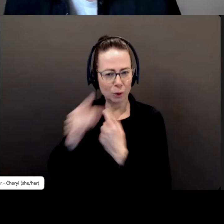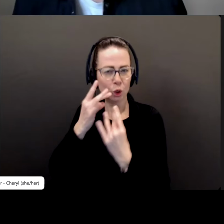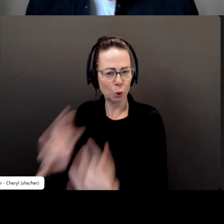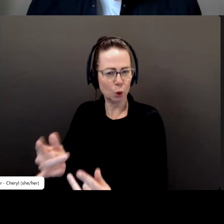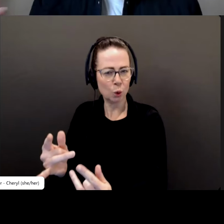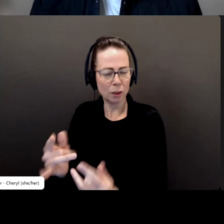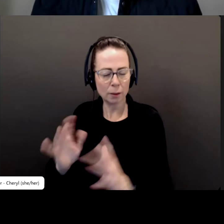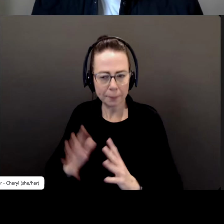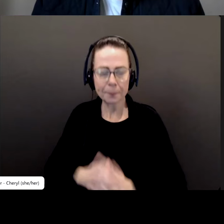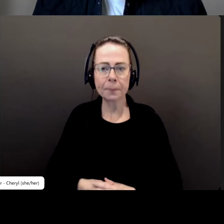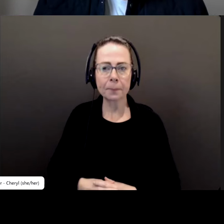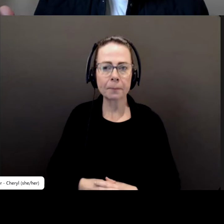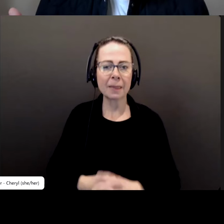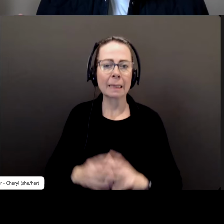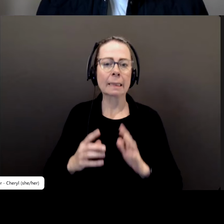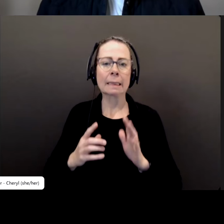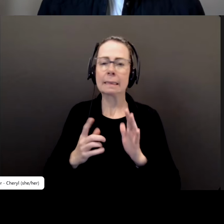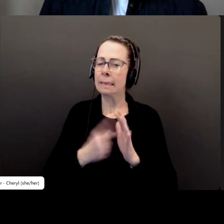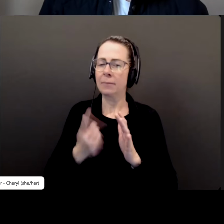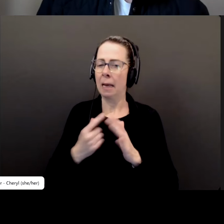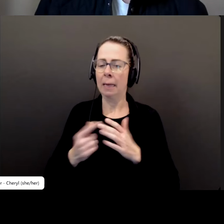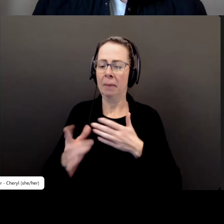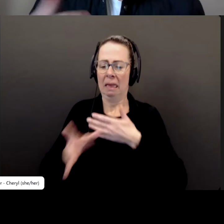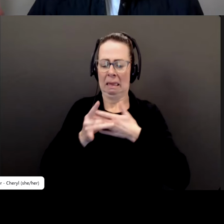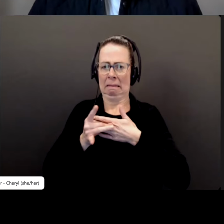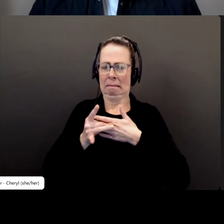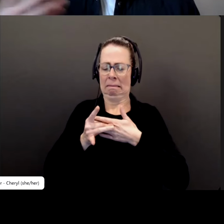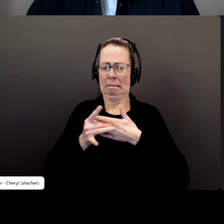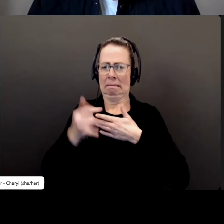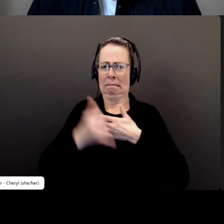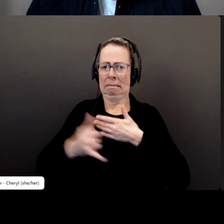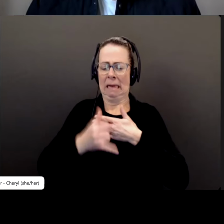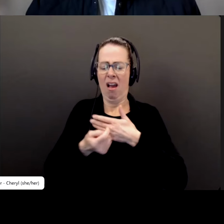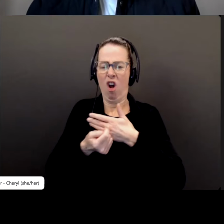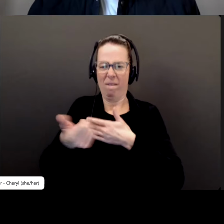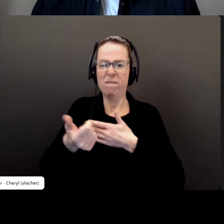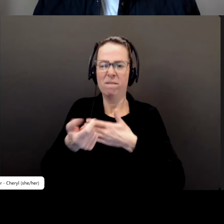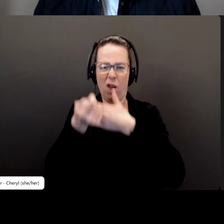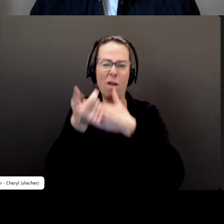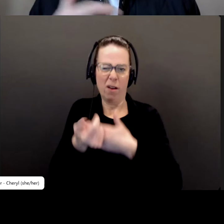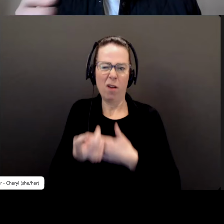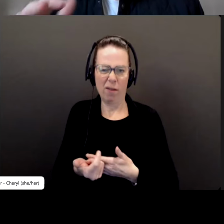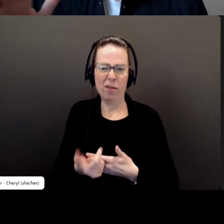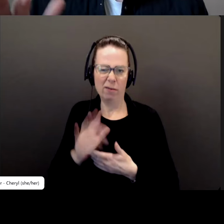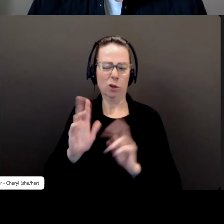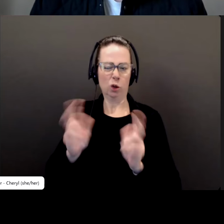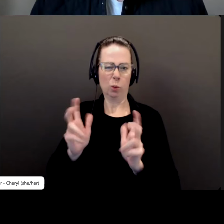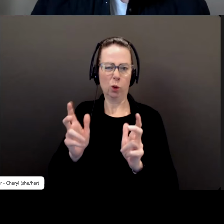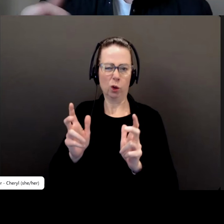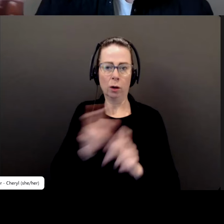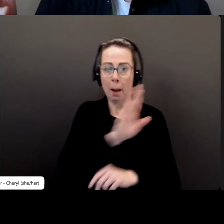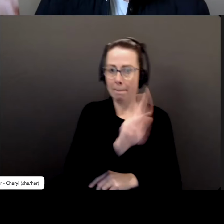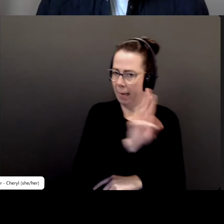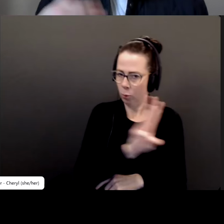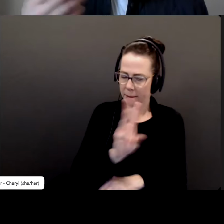not, sometimes you don't want those cookies to persist. So maybe you want to delete them all. Like if you, not on a banking website, but